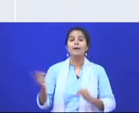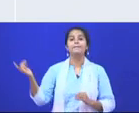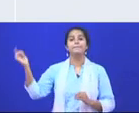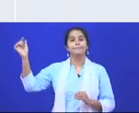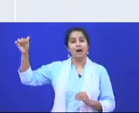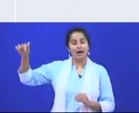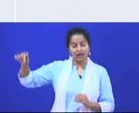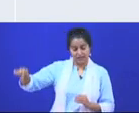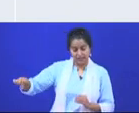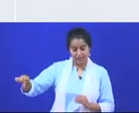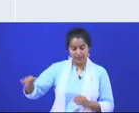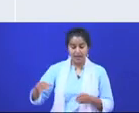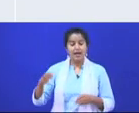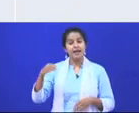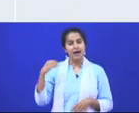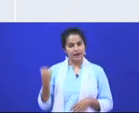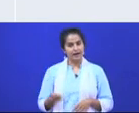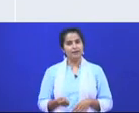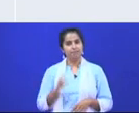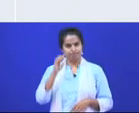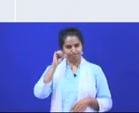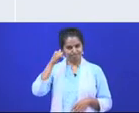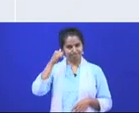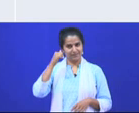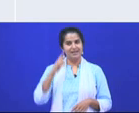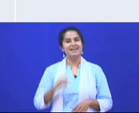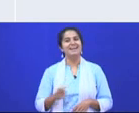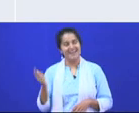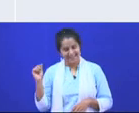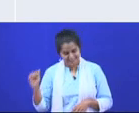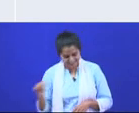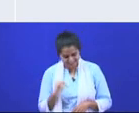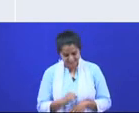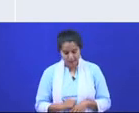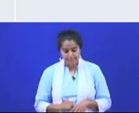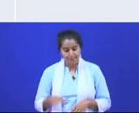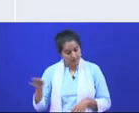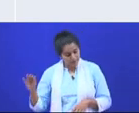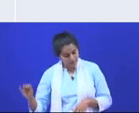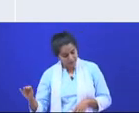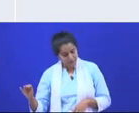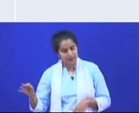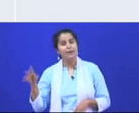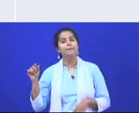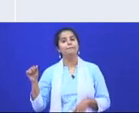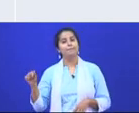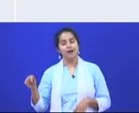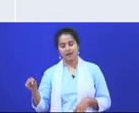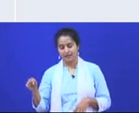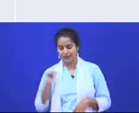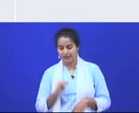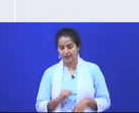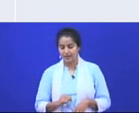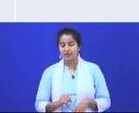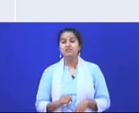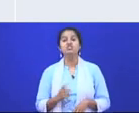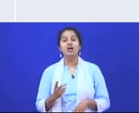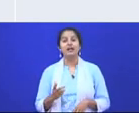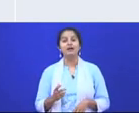margaha, marge, naraha, nare, balakaha,